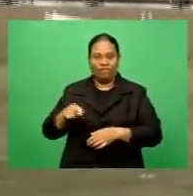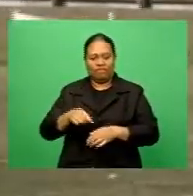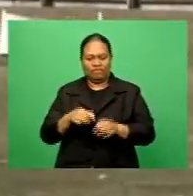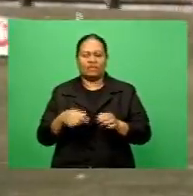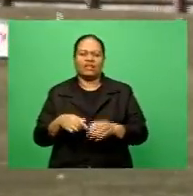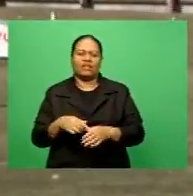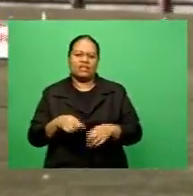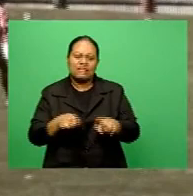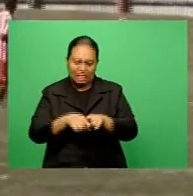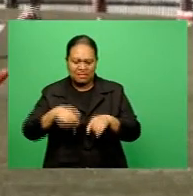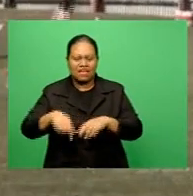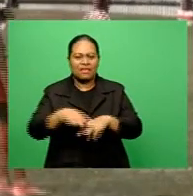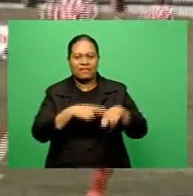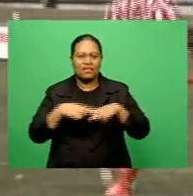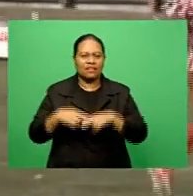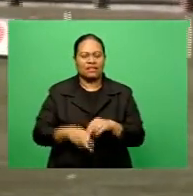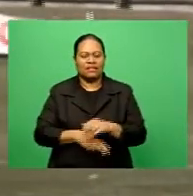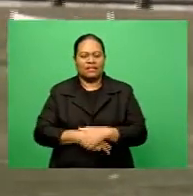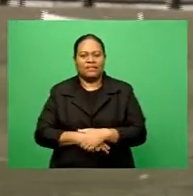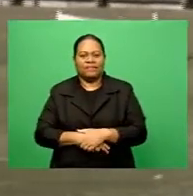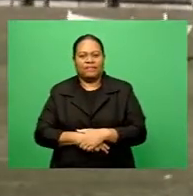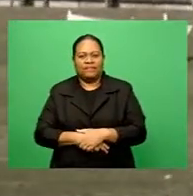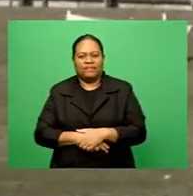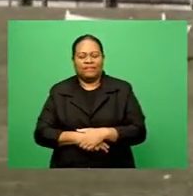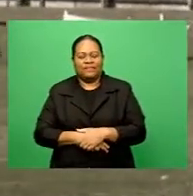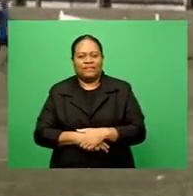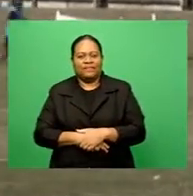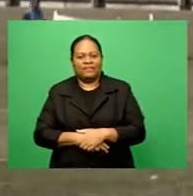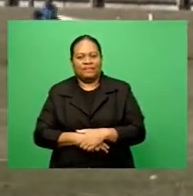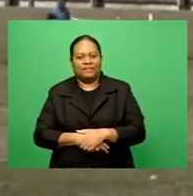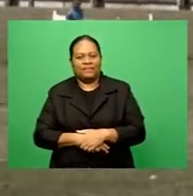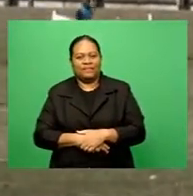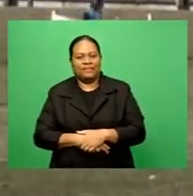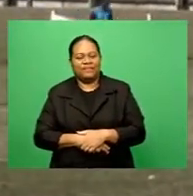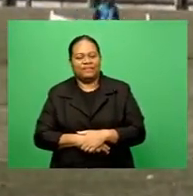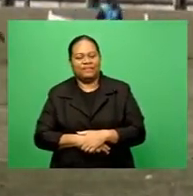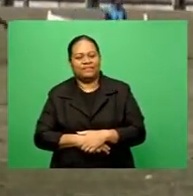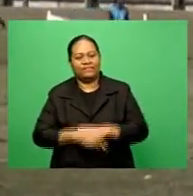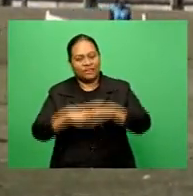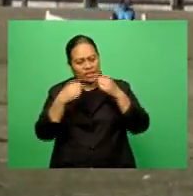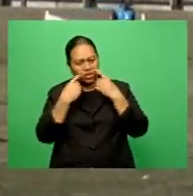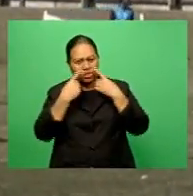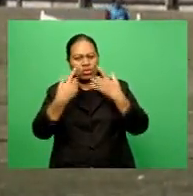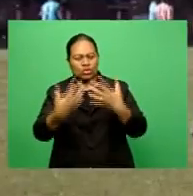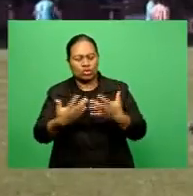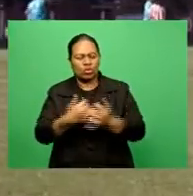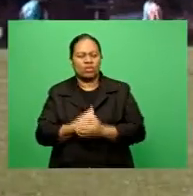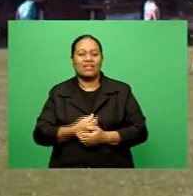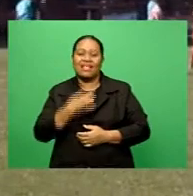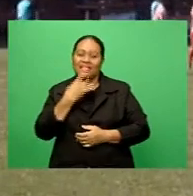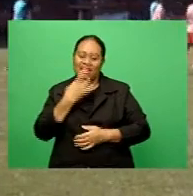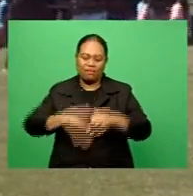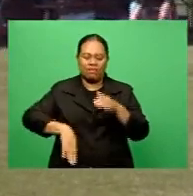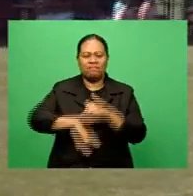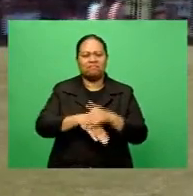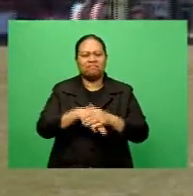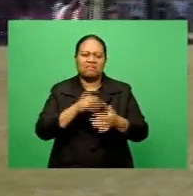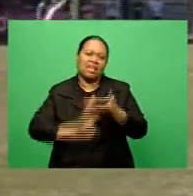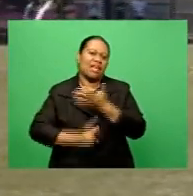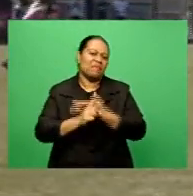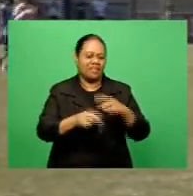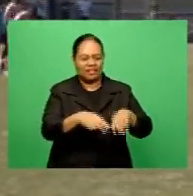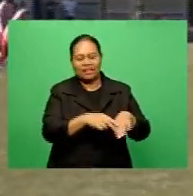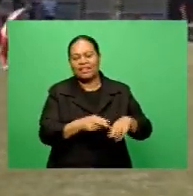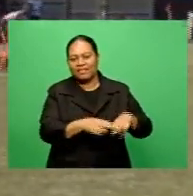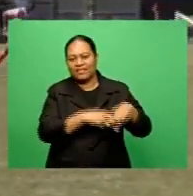soil, so to say, and show a kind of football that we hope the Fiji spectators